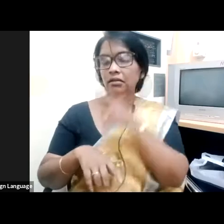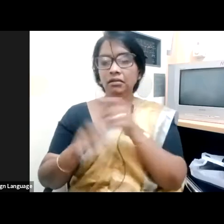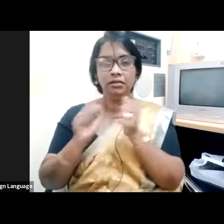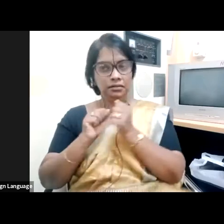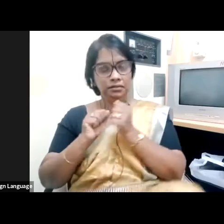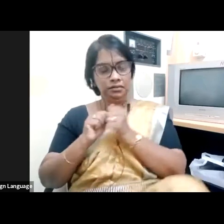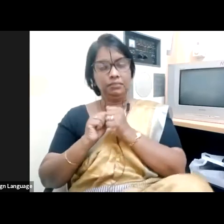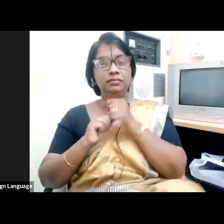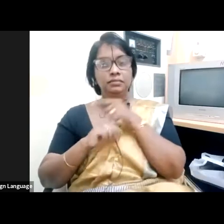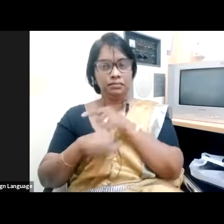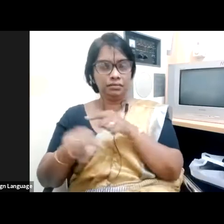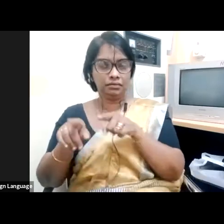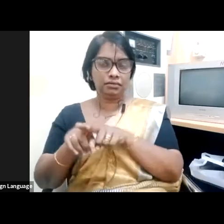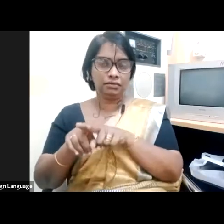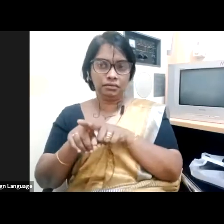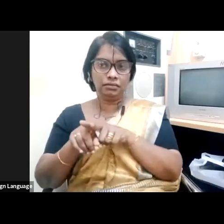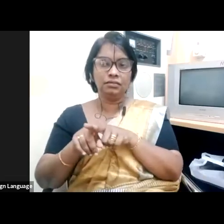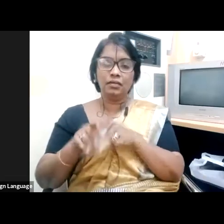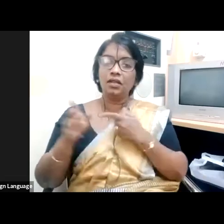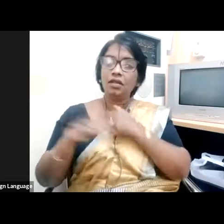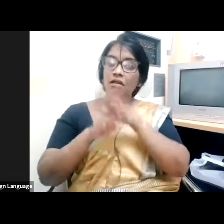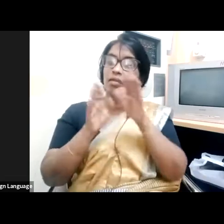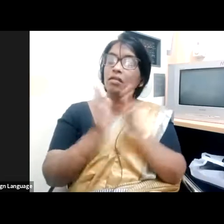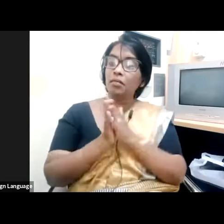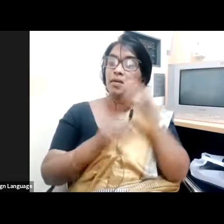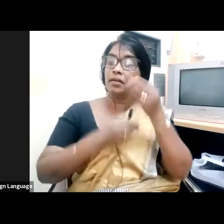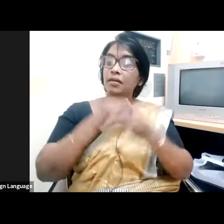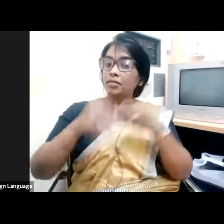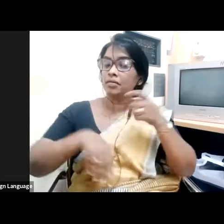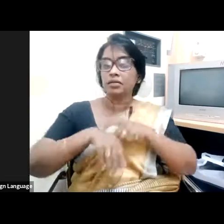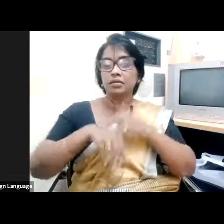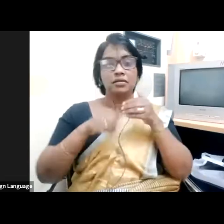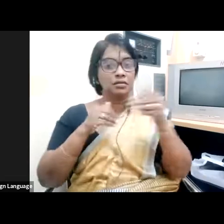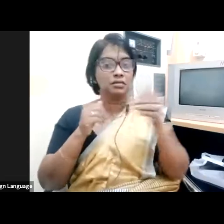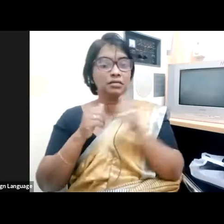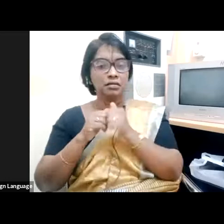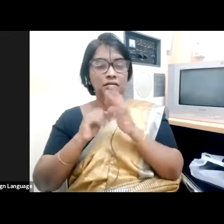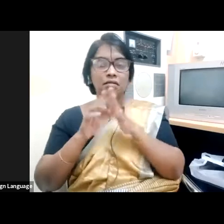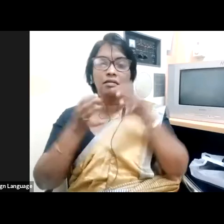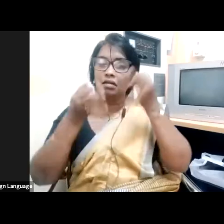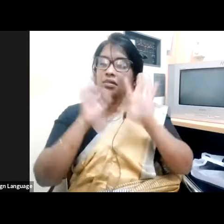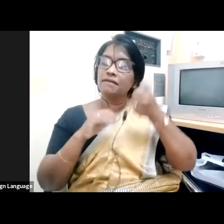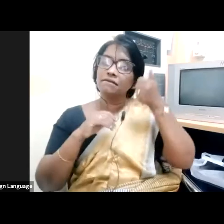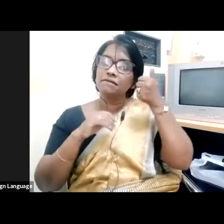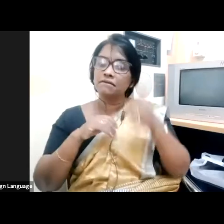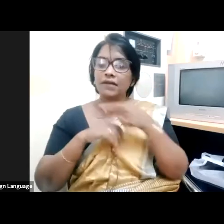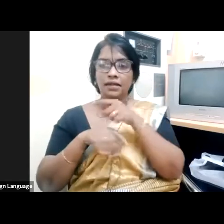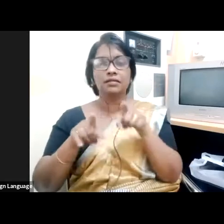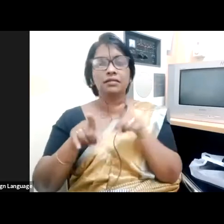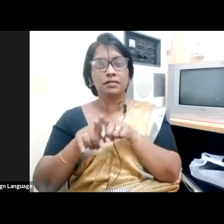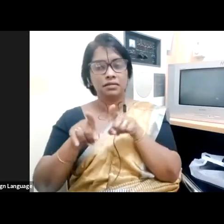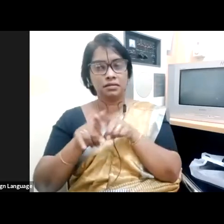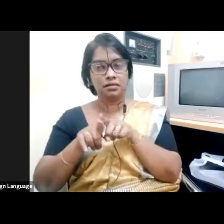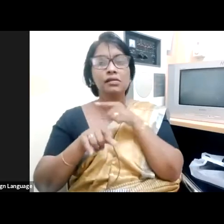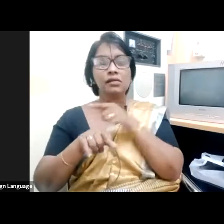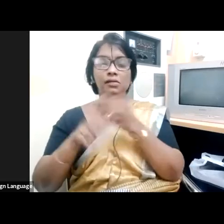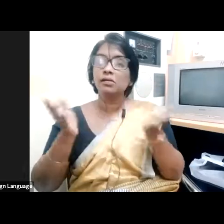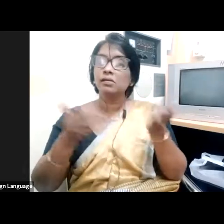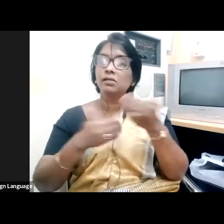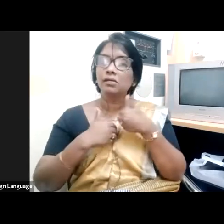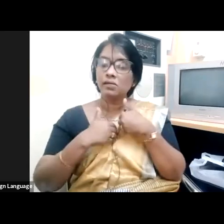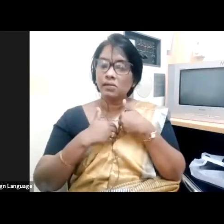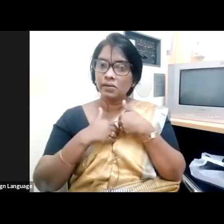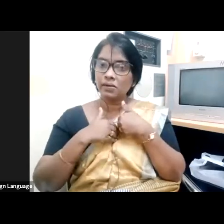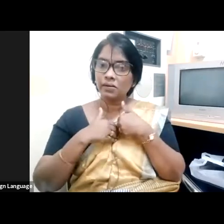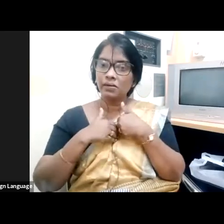business performance, there has to be a value creation that's just beyond profit. And for us, it's that value creation is profit plus